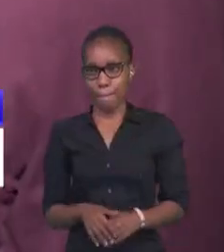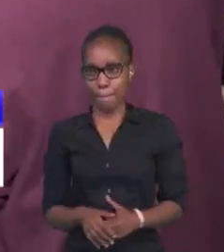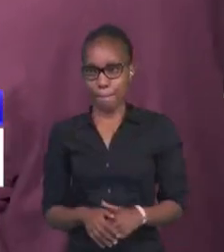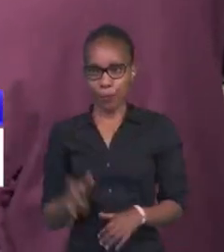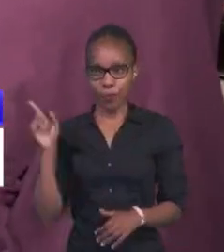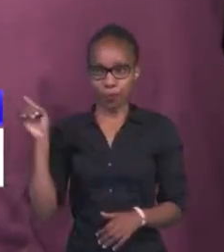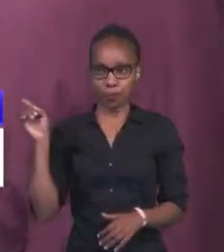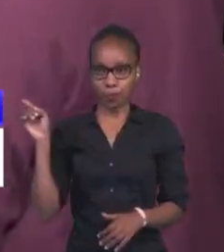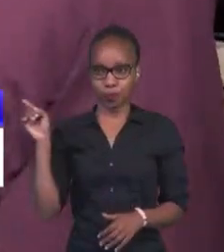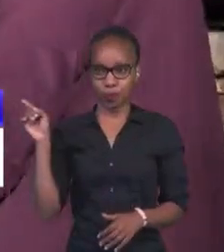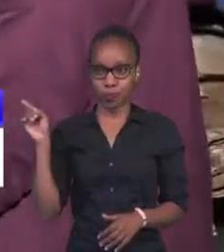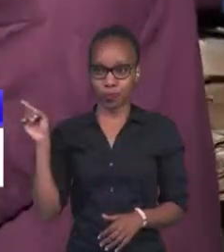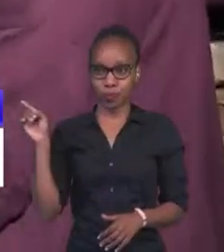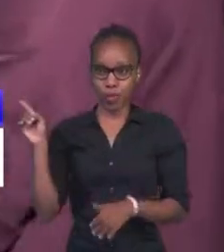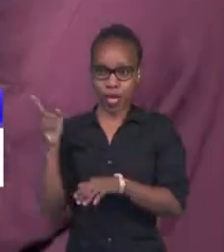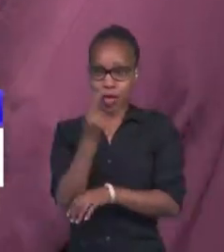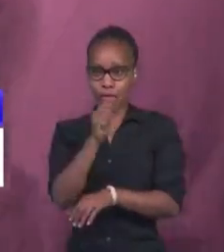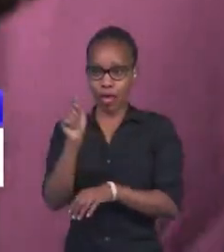This one is The Leader.